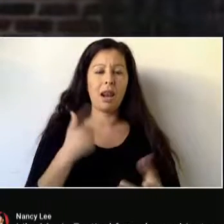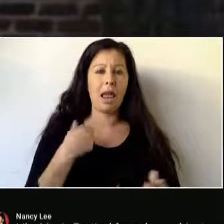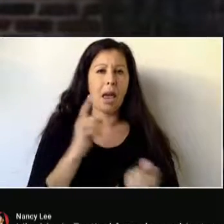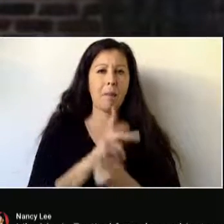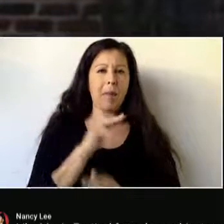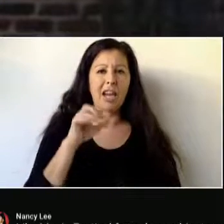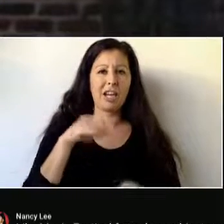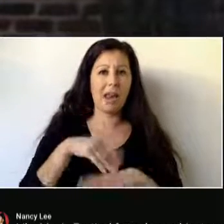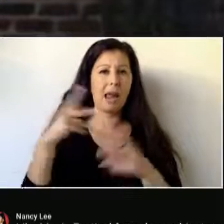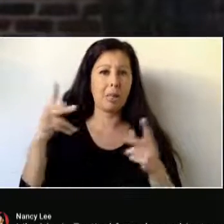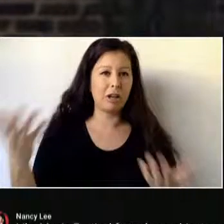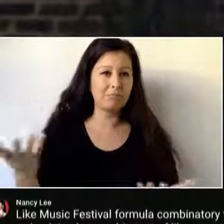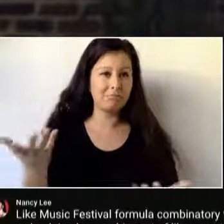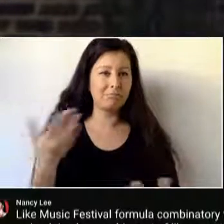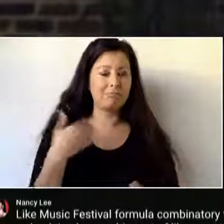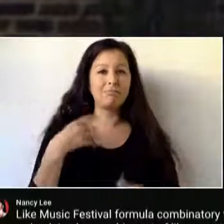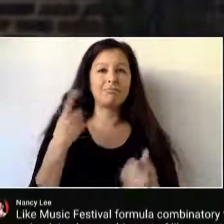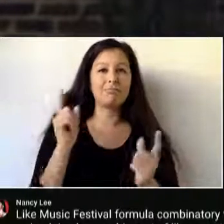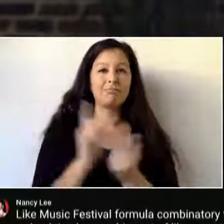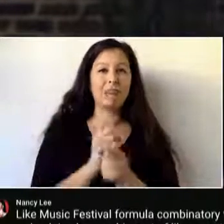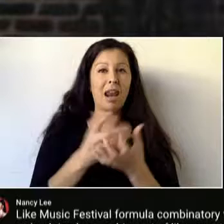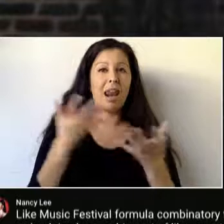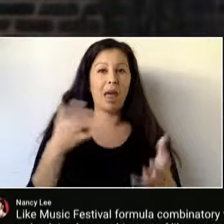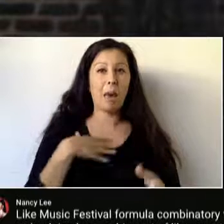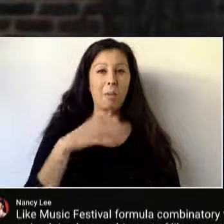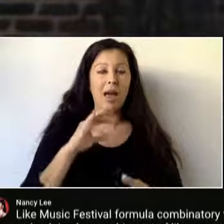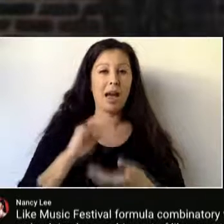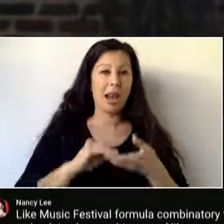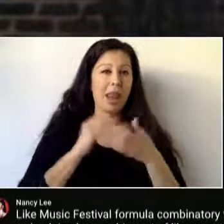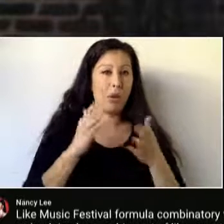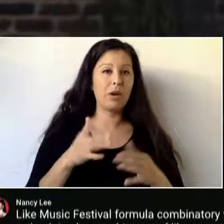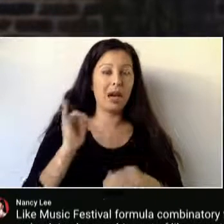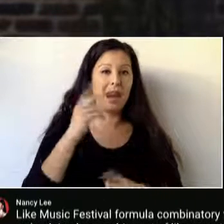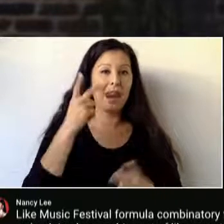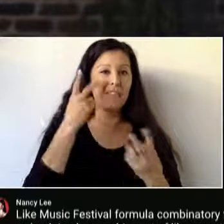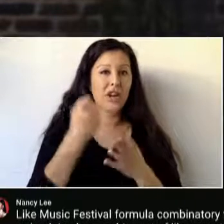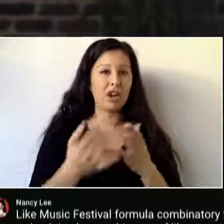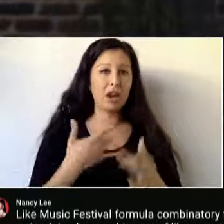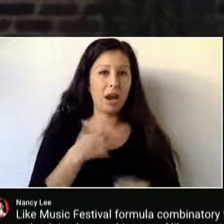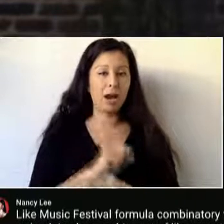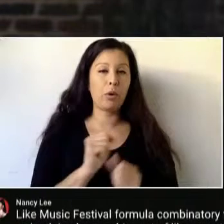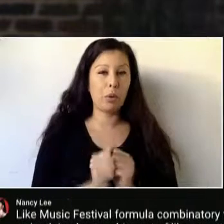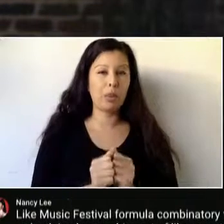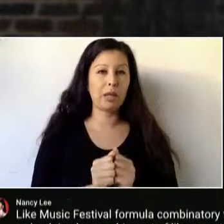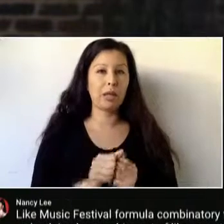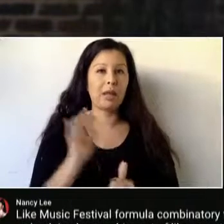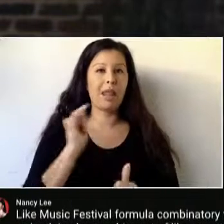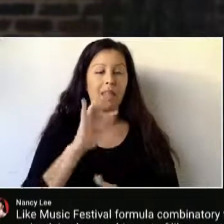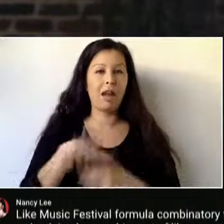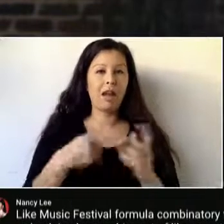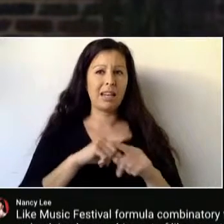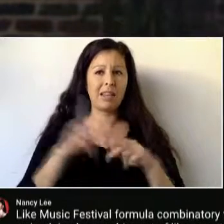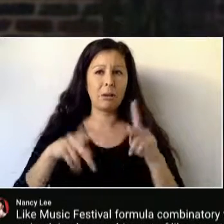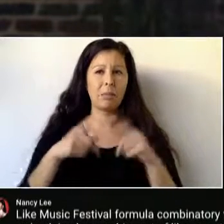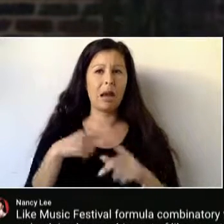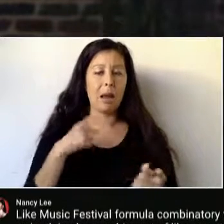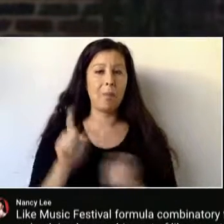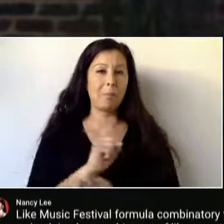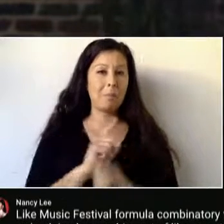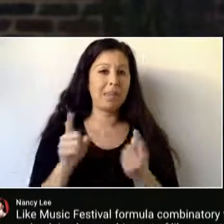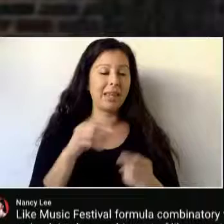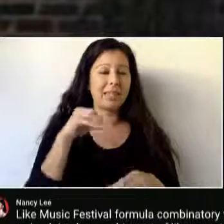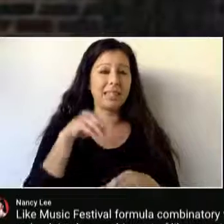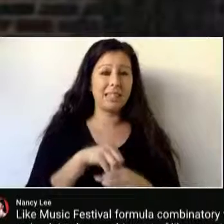Because I met here and at a party, you know, I met a lot of my collaborators, like the visual artists that I work with, like all these folks are people that I